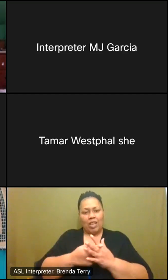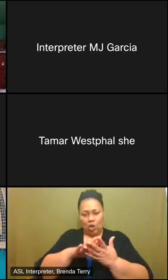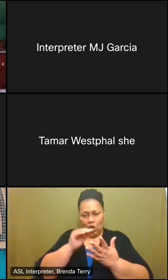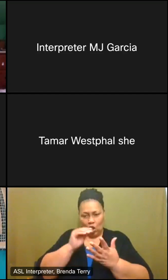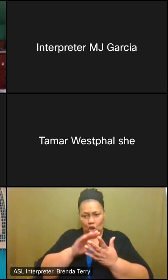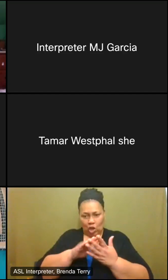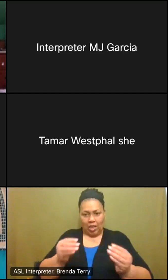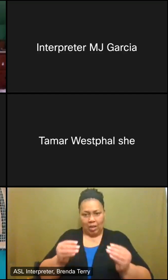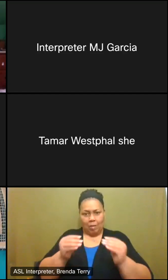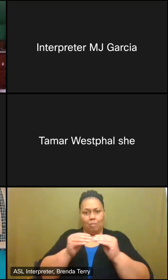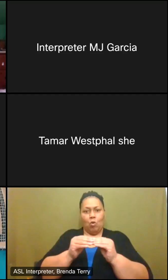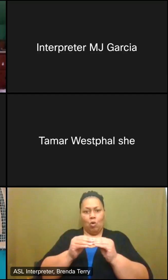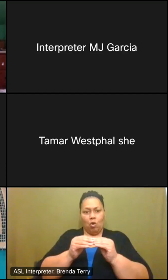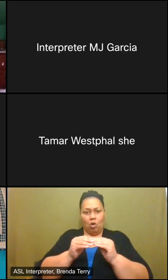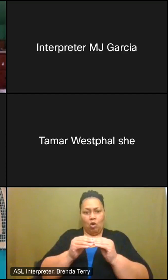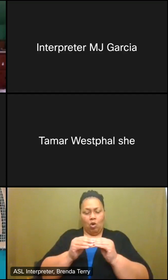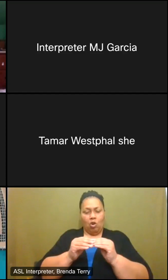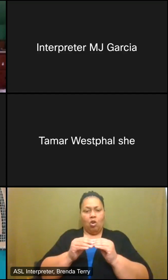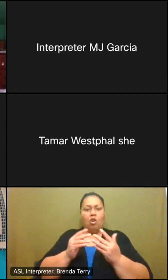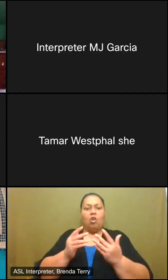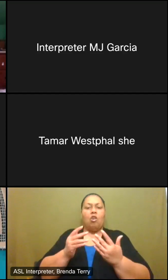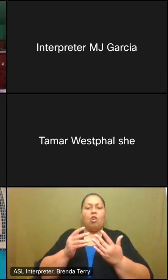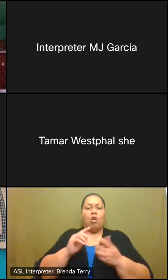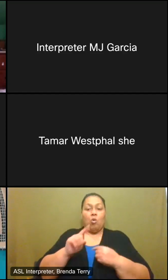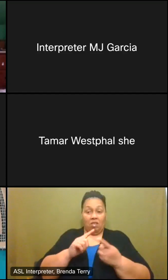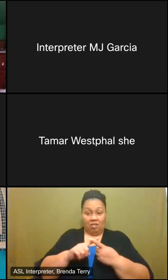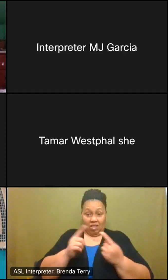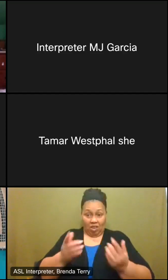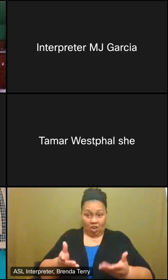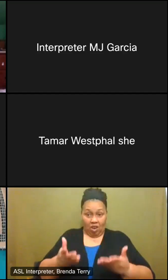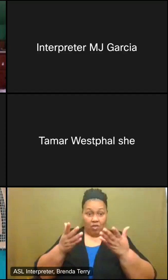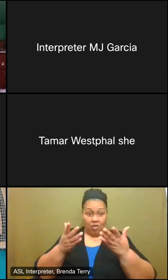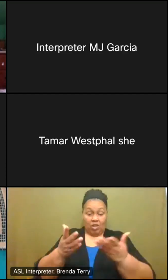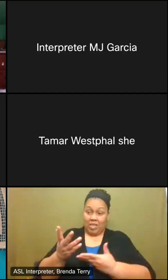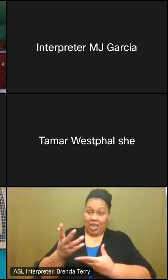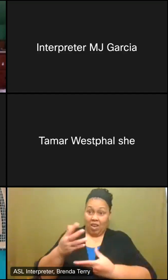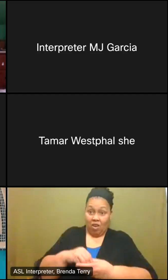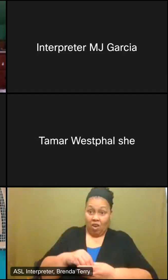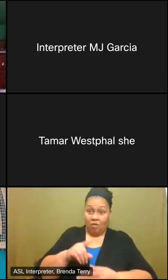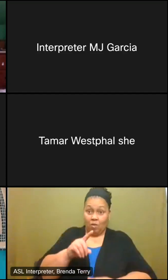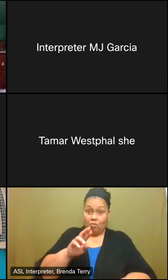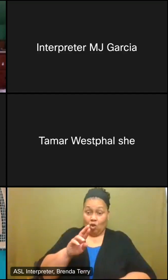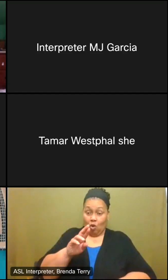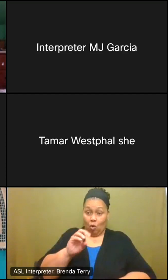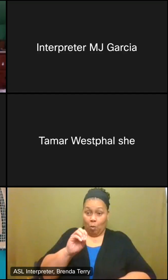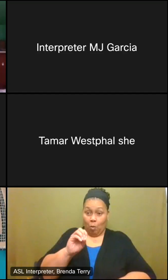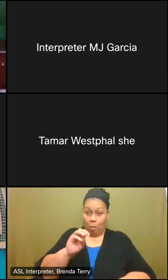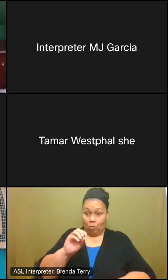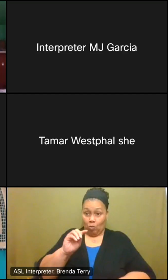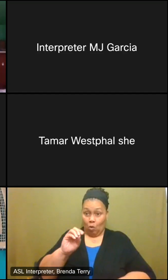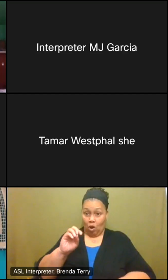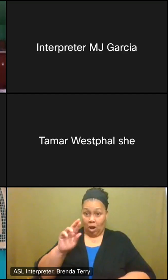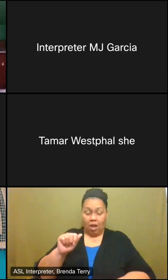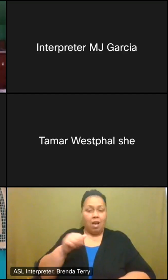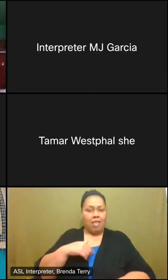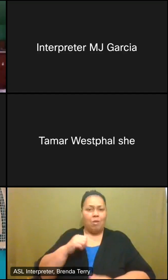more. But when they offered me to be a part of Promotora, it was like amazing for me to go